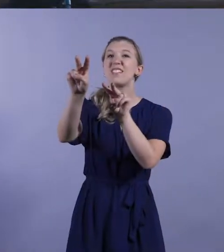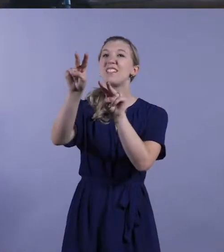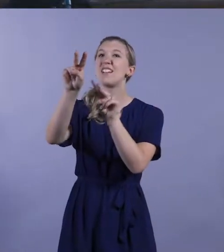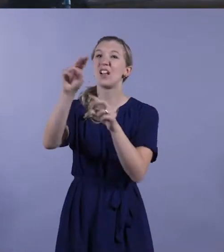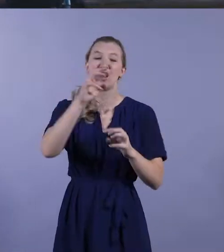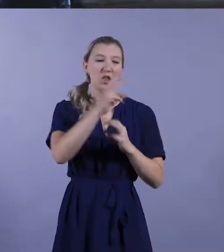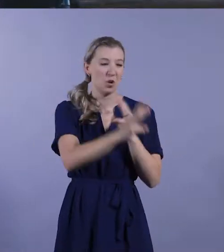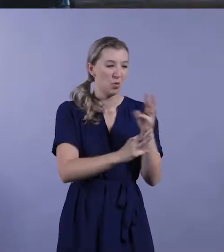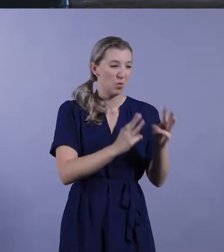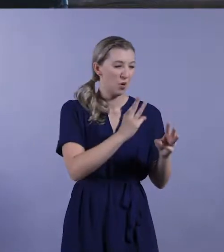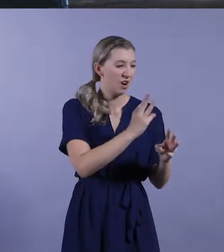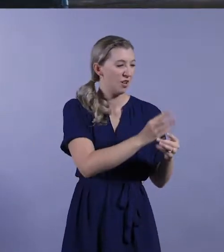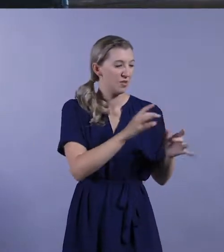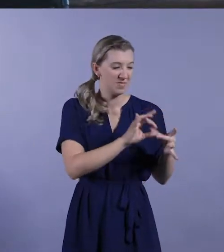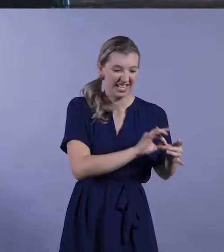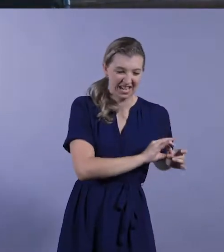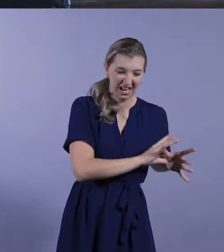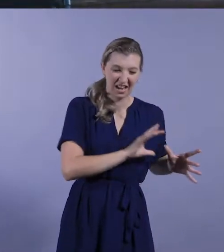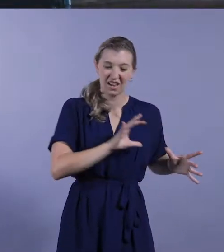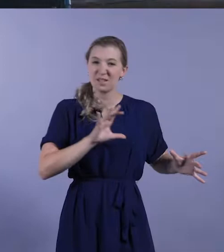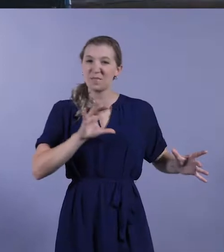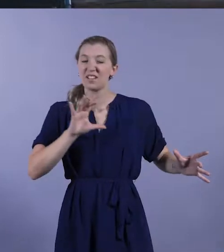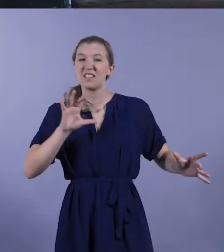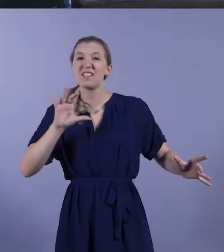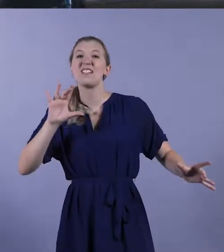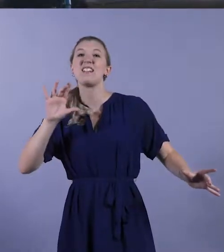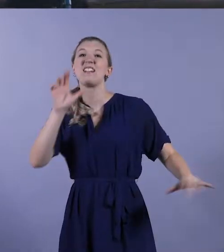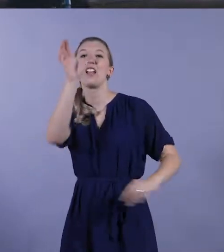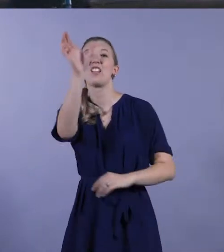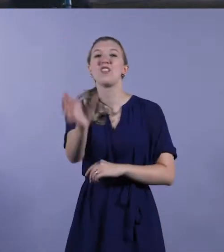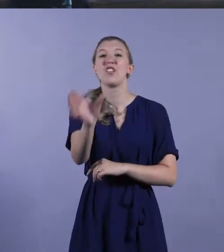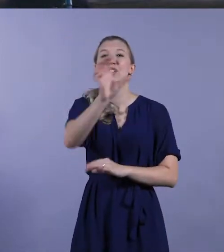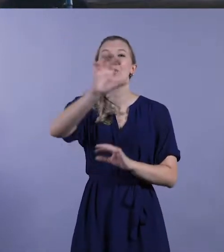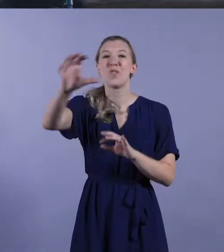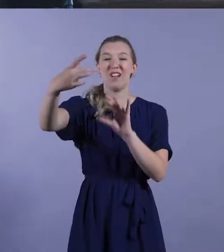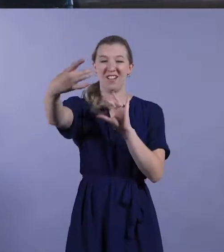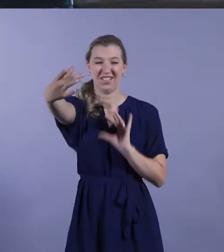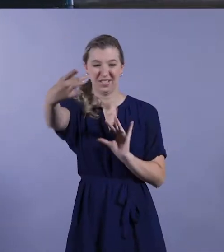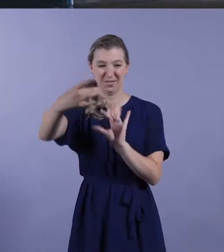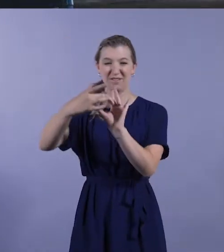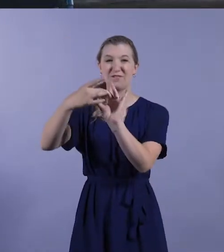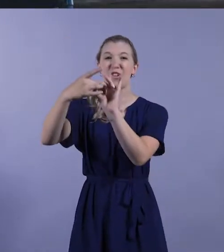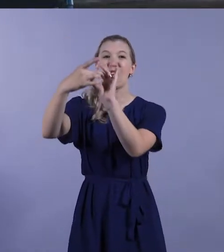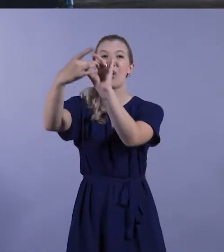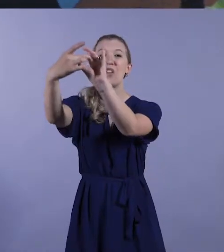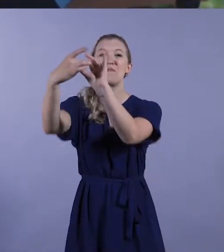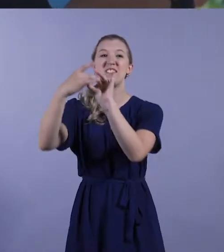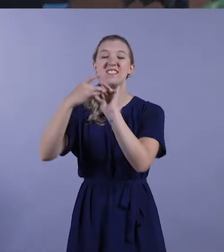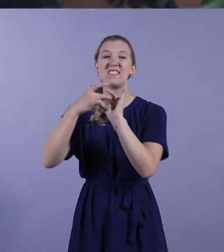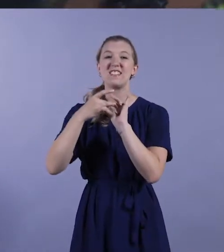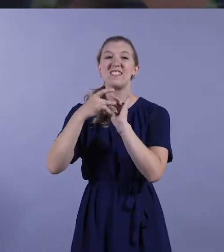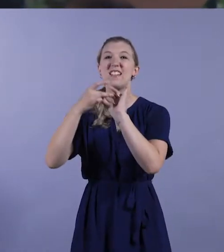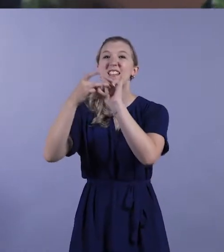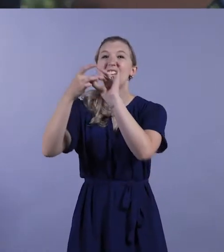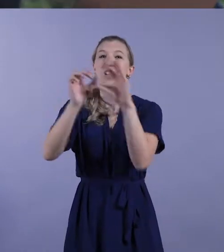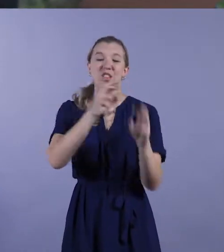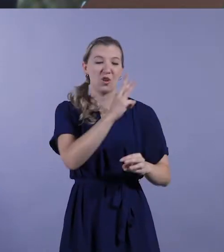me, the world behind me, the cross before